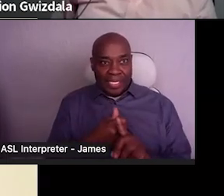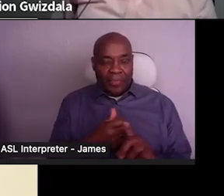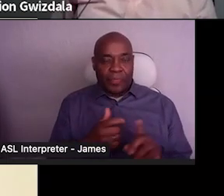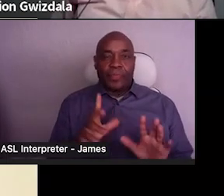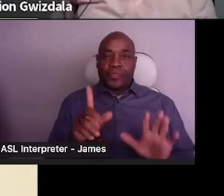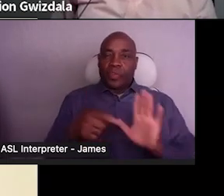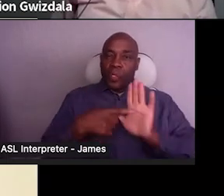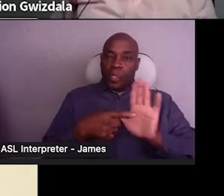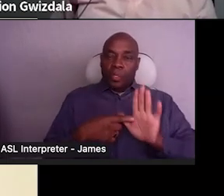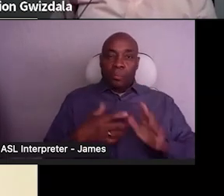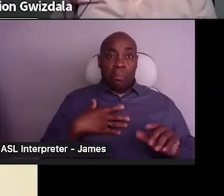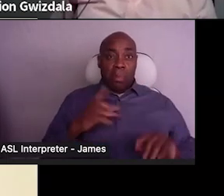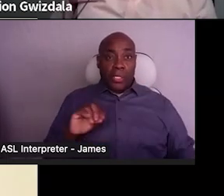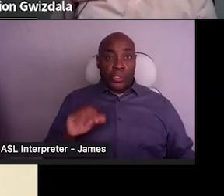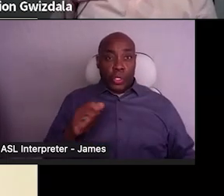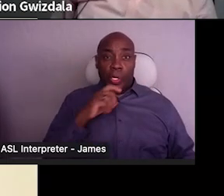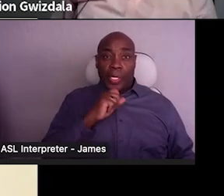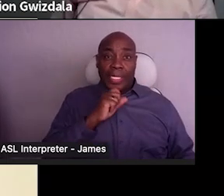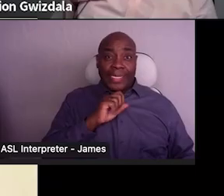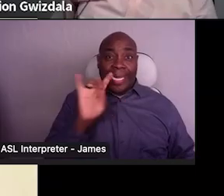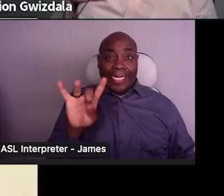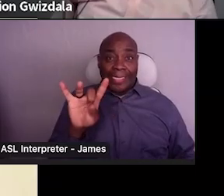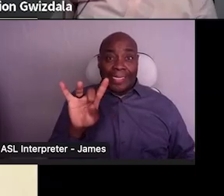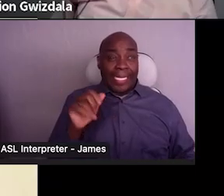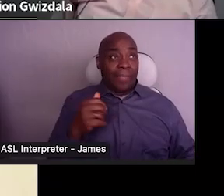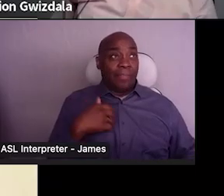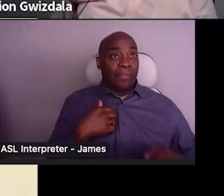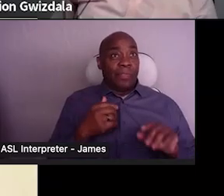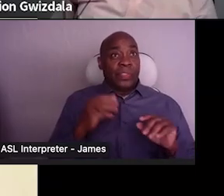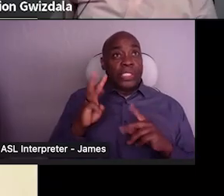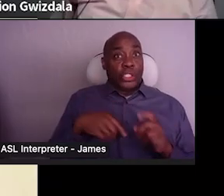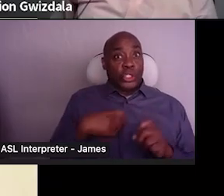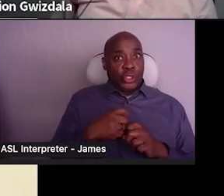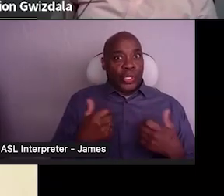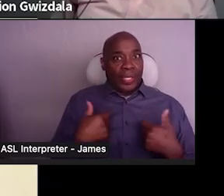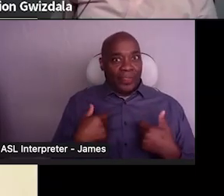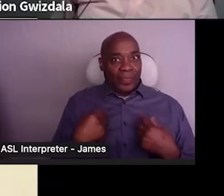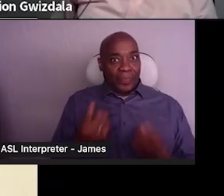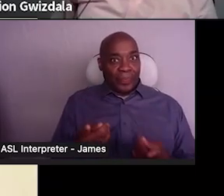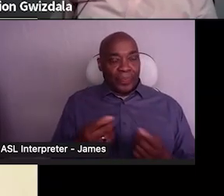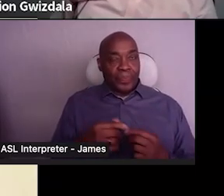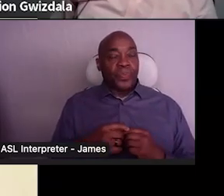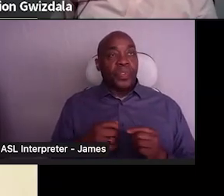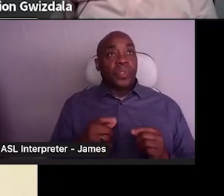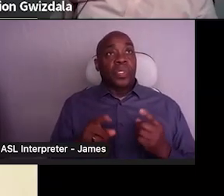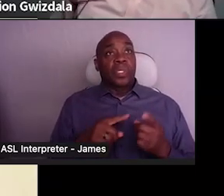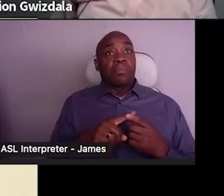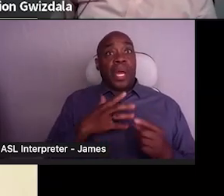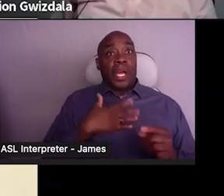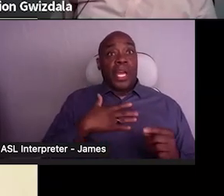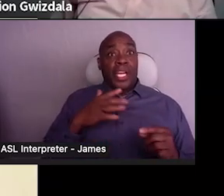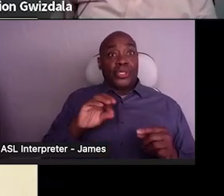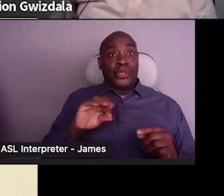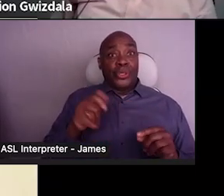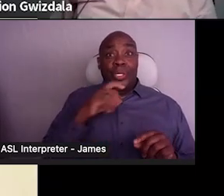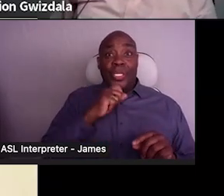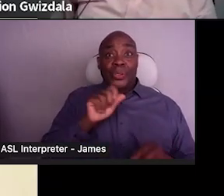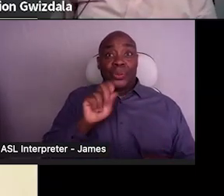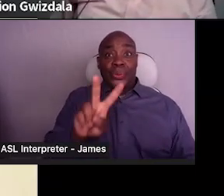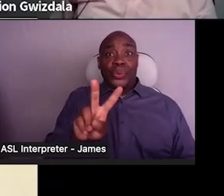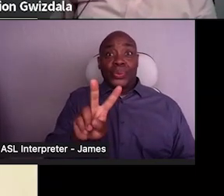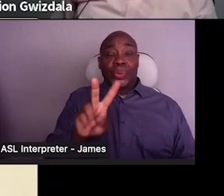behave itself. Think of this. My dog is now 8 years old. I've had him for 6 years. When he was 2 years